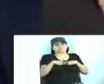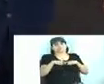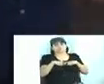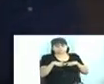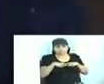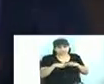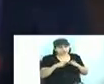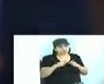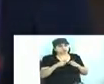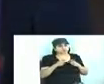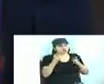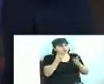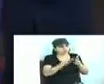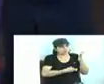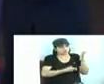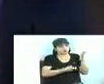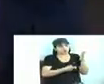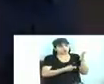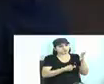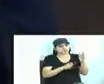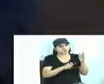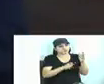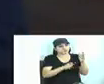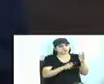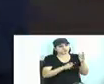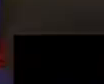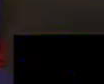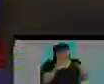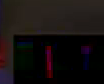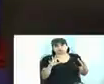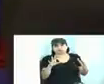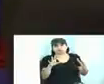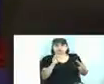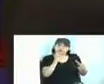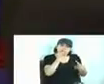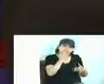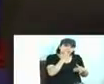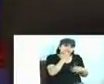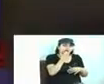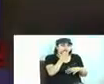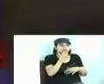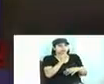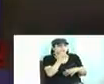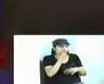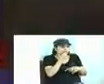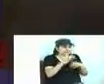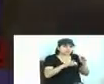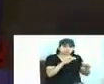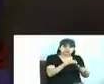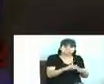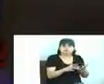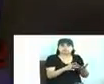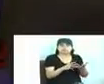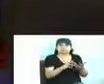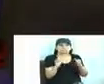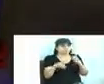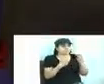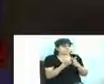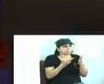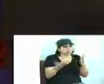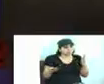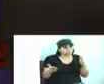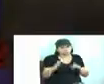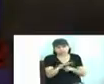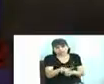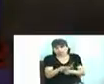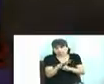is the cost of being able to let go of all of our mistakes, missteps, misunderstandings, all of the things that have held us down